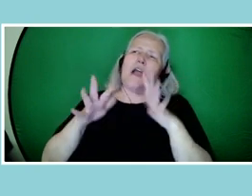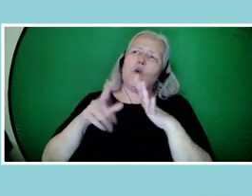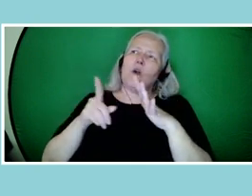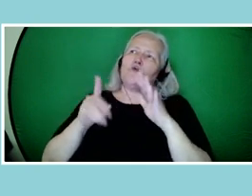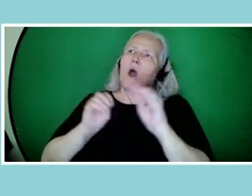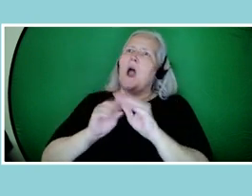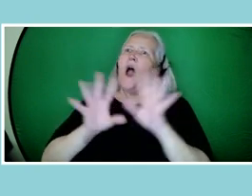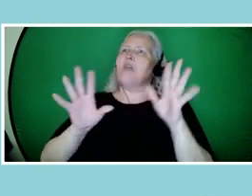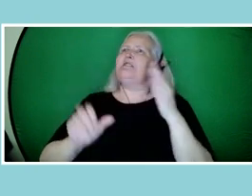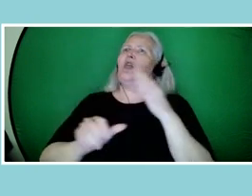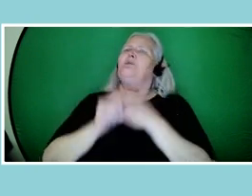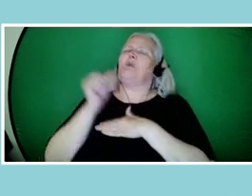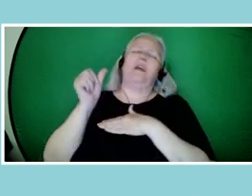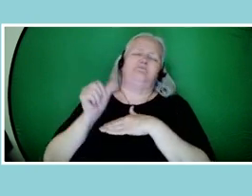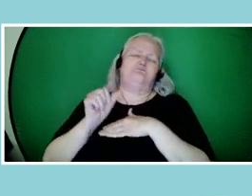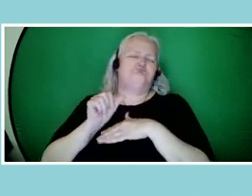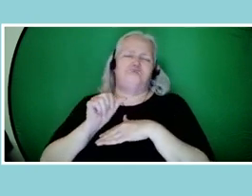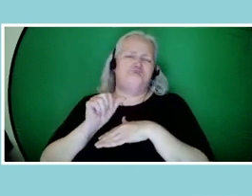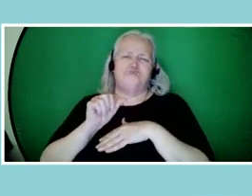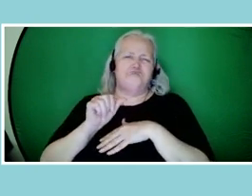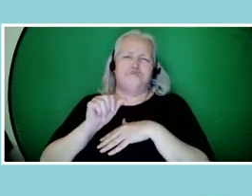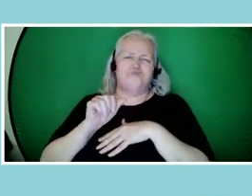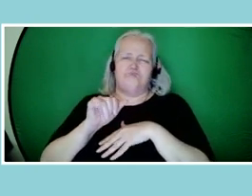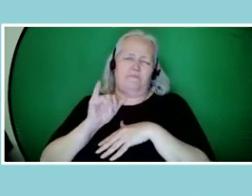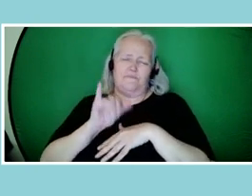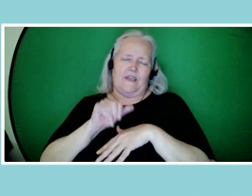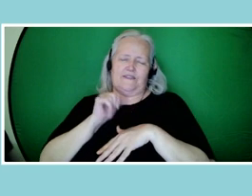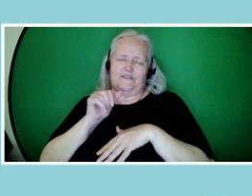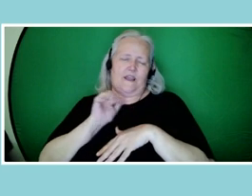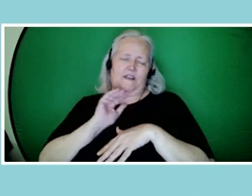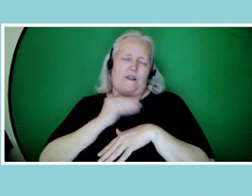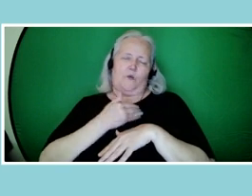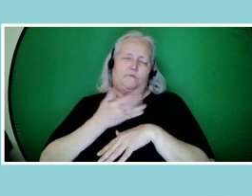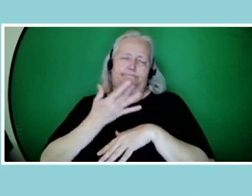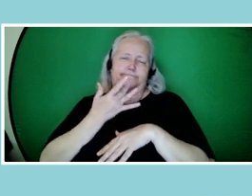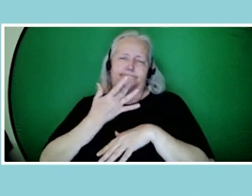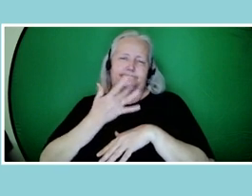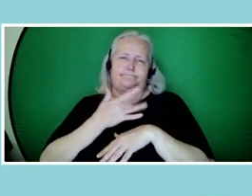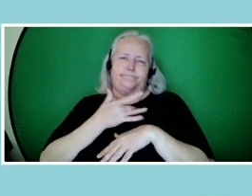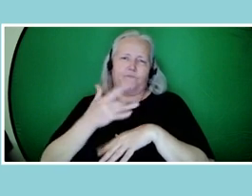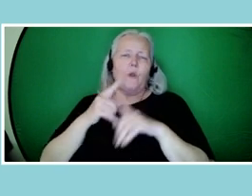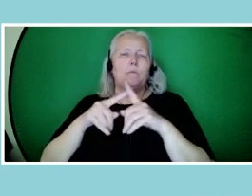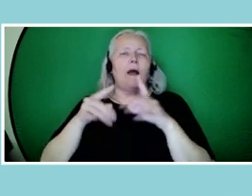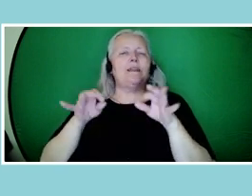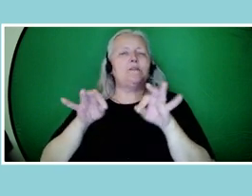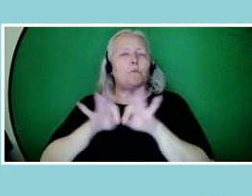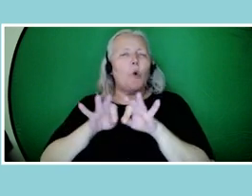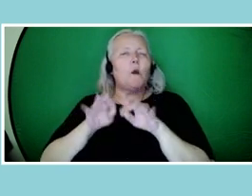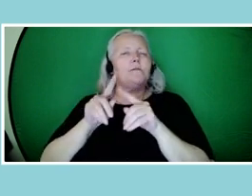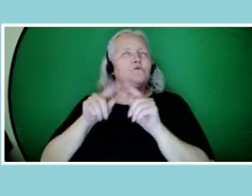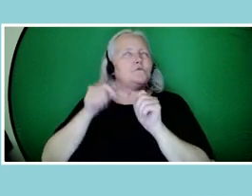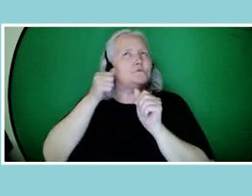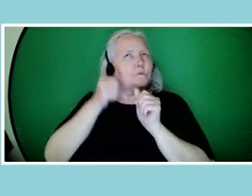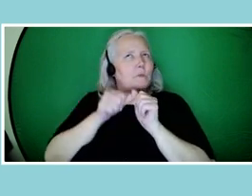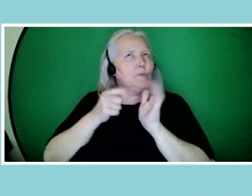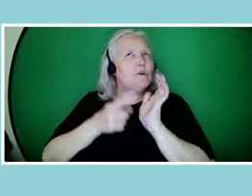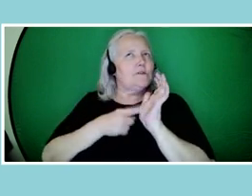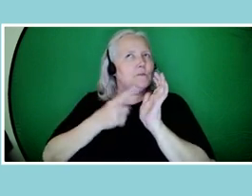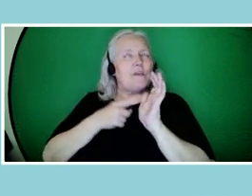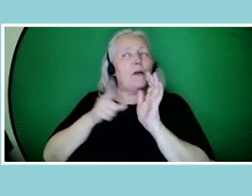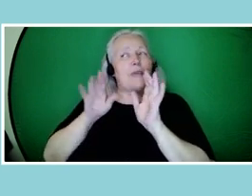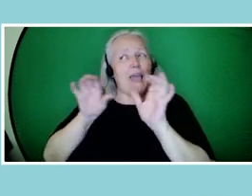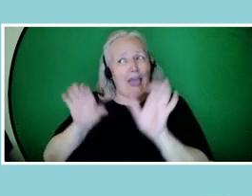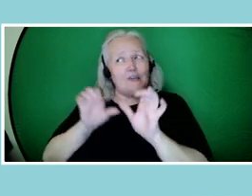not our style. But it is important to remind people that things have consequences. And actually, shout